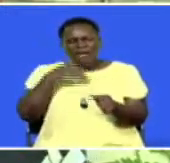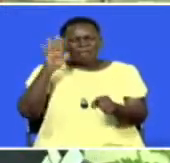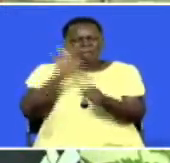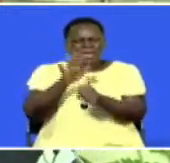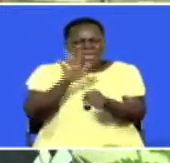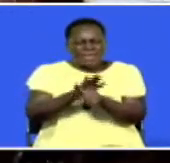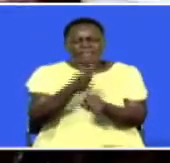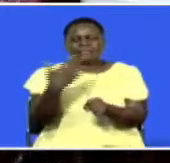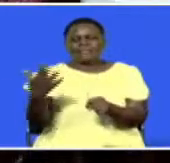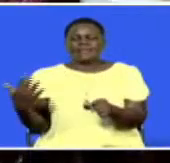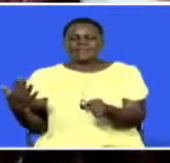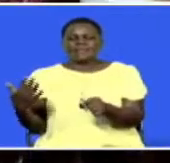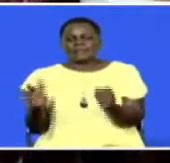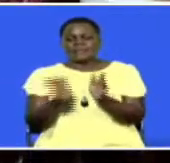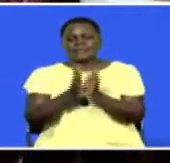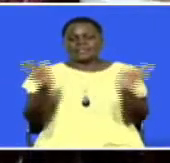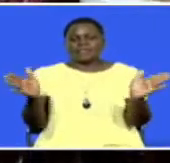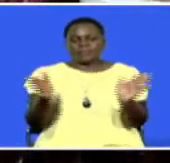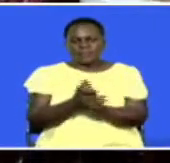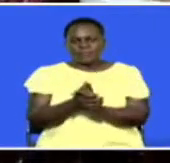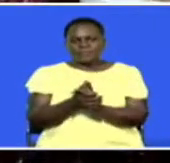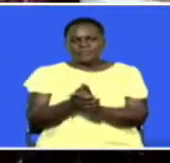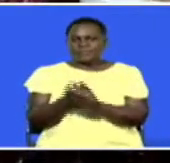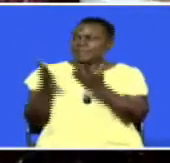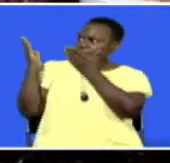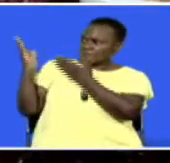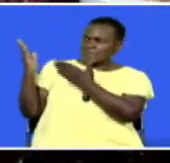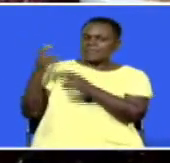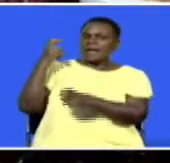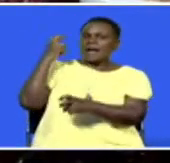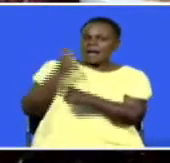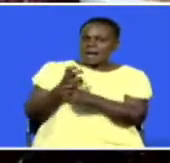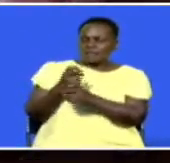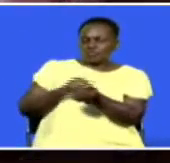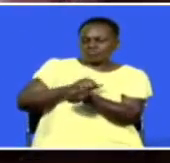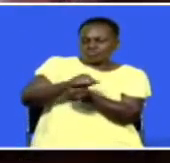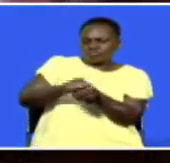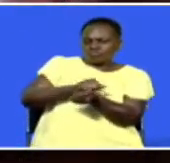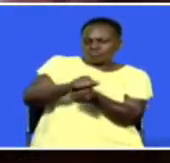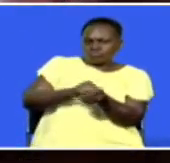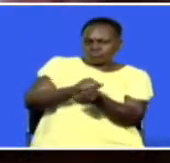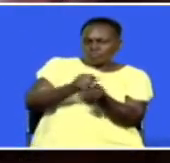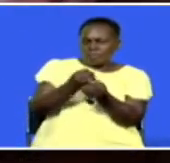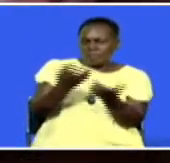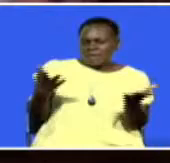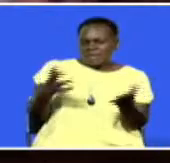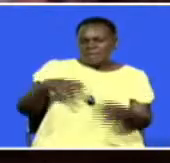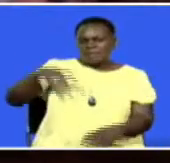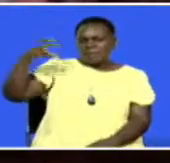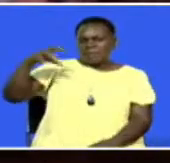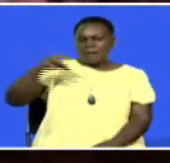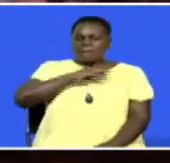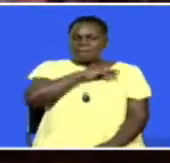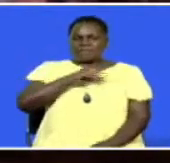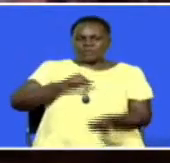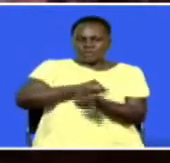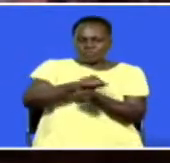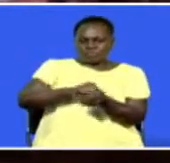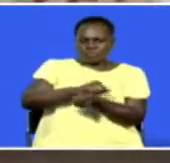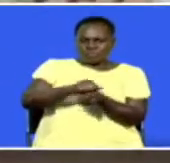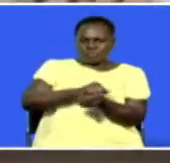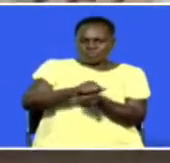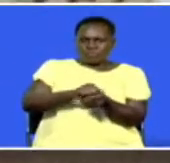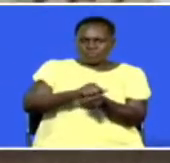of so many things. In general, grains can be difficult to digest, even for many adults with mature digestive